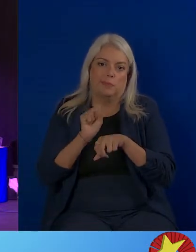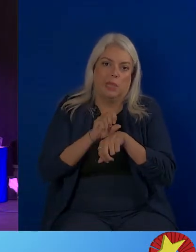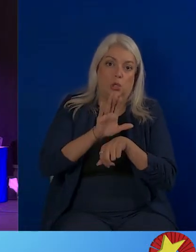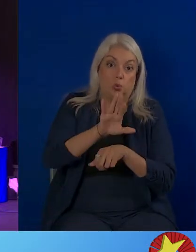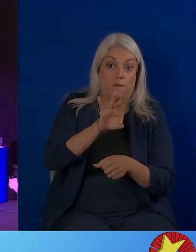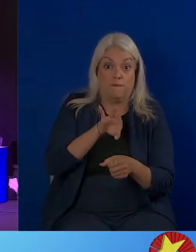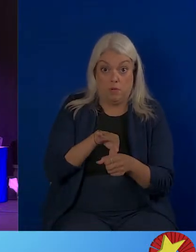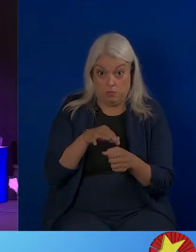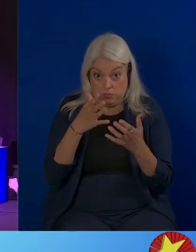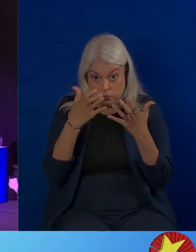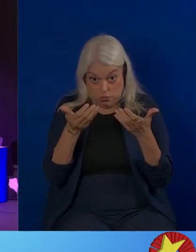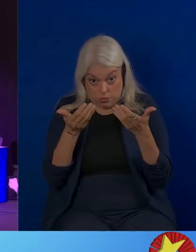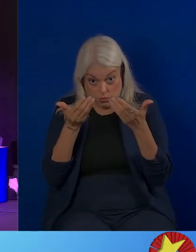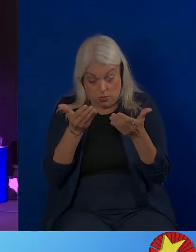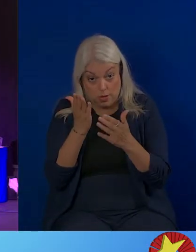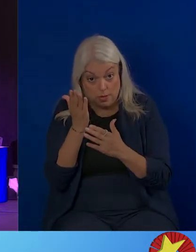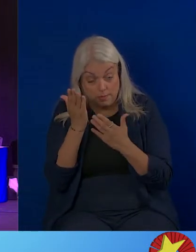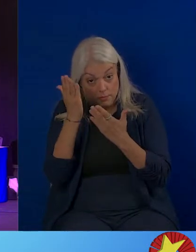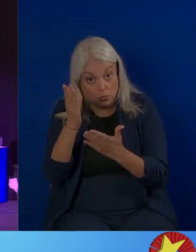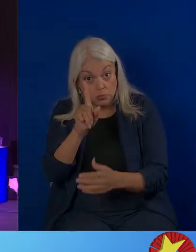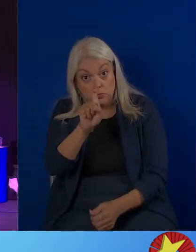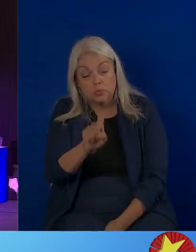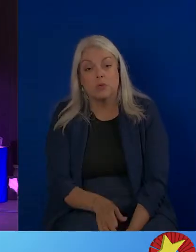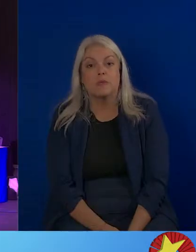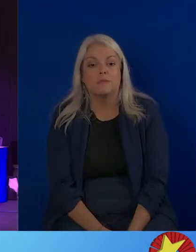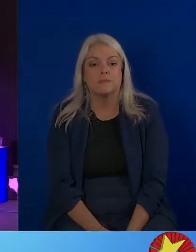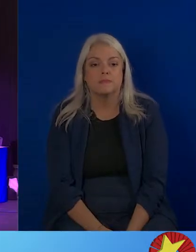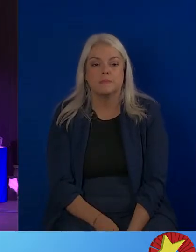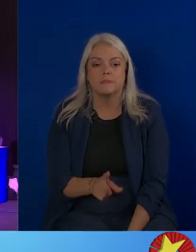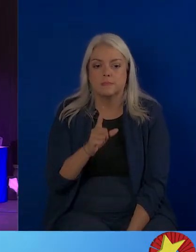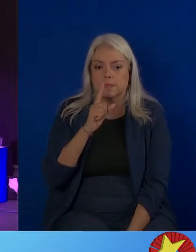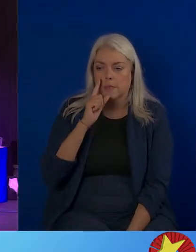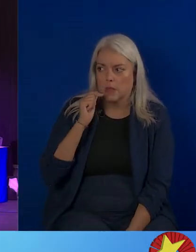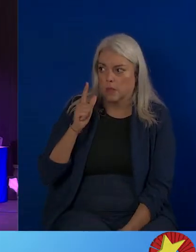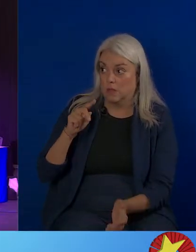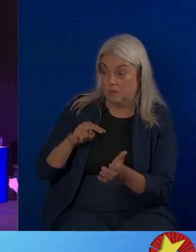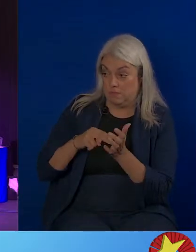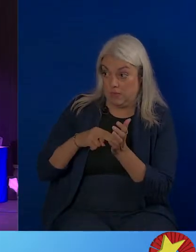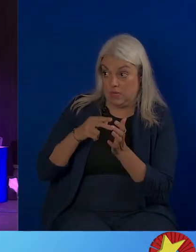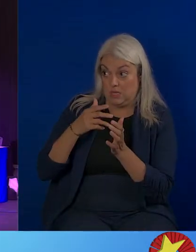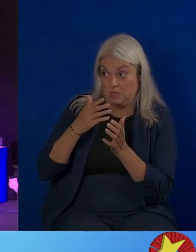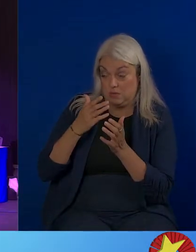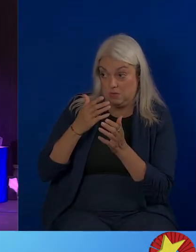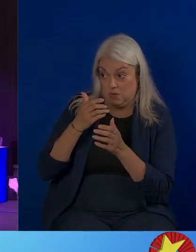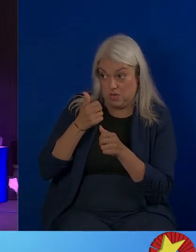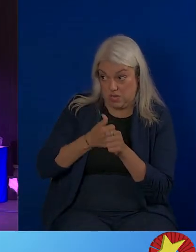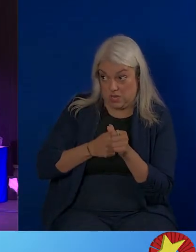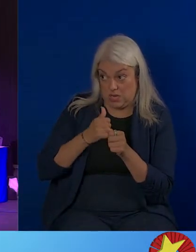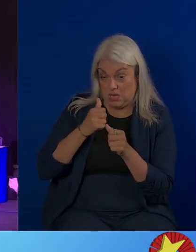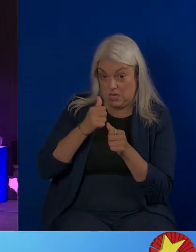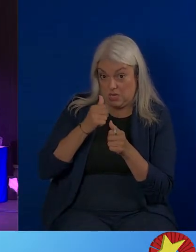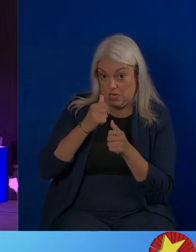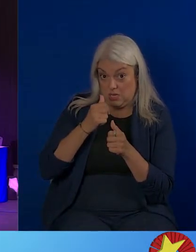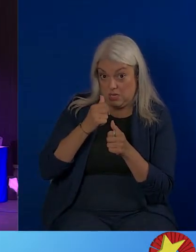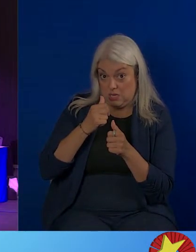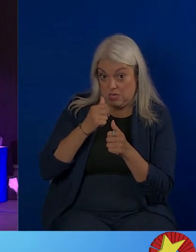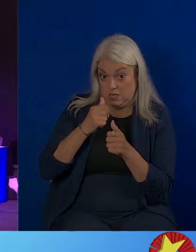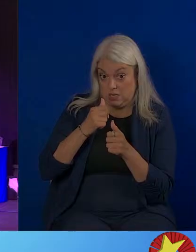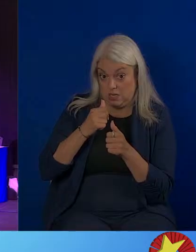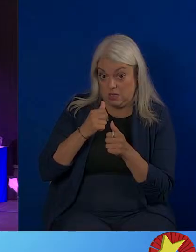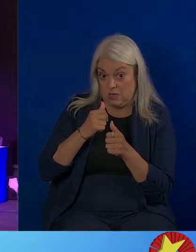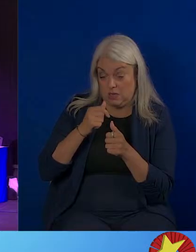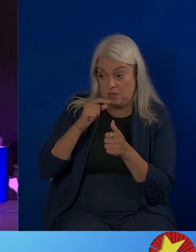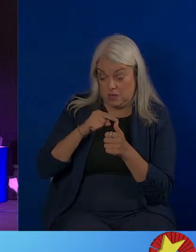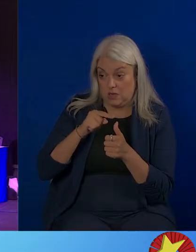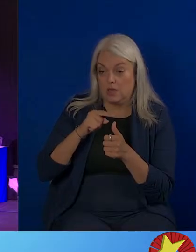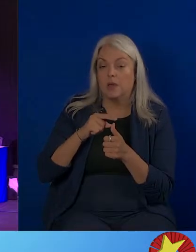Would you like to make that movement? So all of them by numbers in one fell swoop, we could say no. You would have to